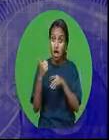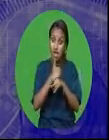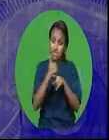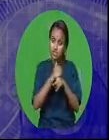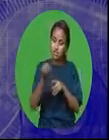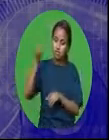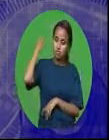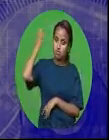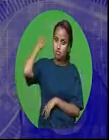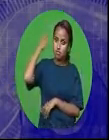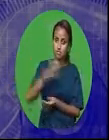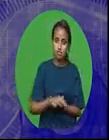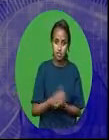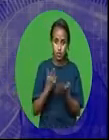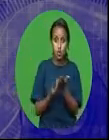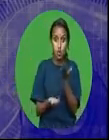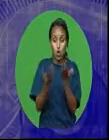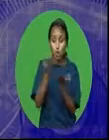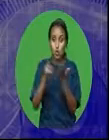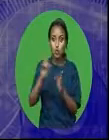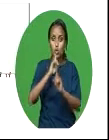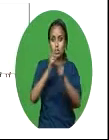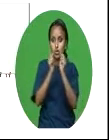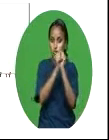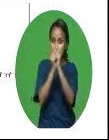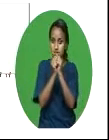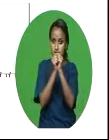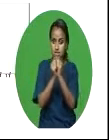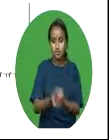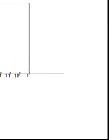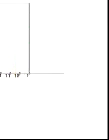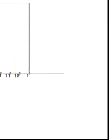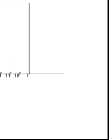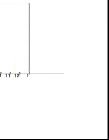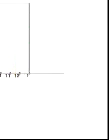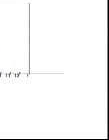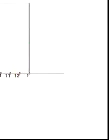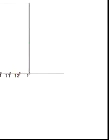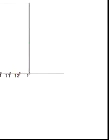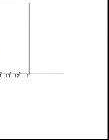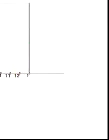on your screen. Compare your answer with it.